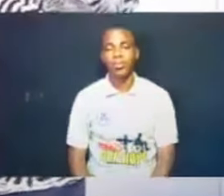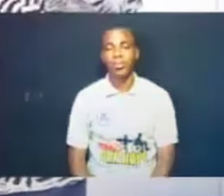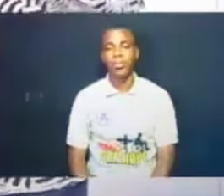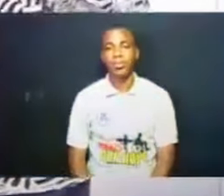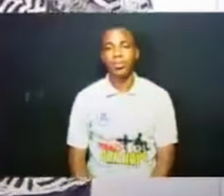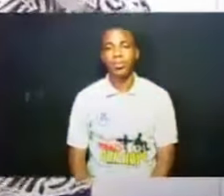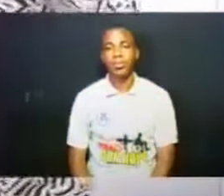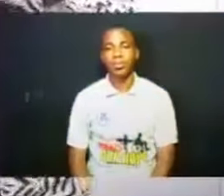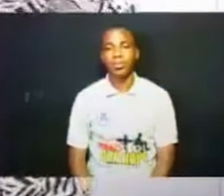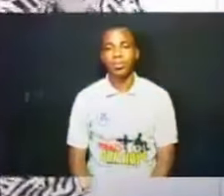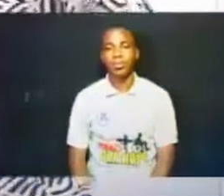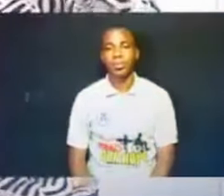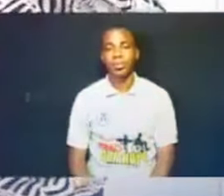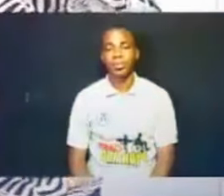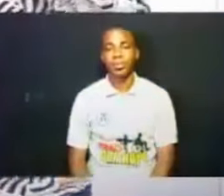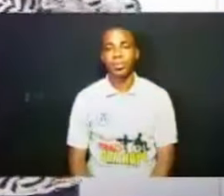destroy